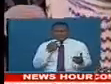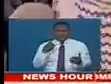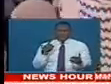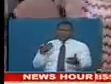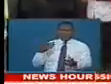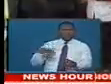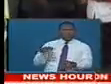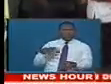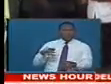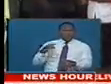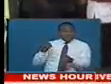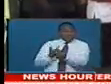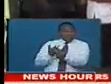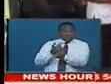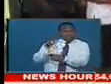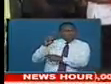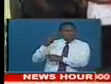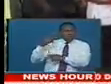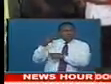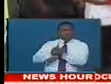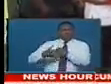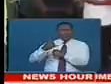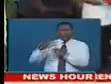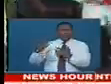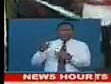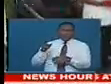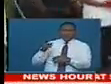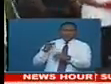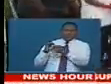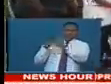Ghana is very significant because Ghana is the first